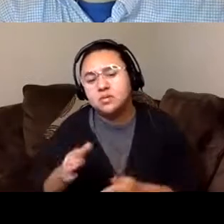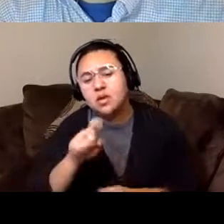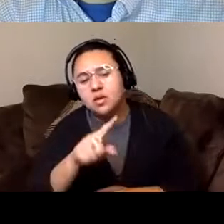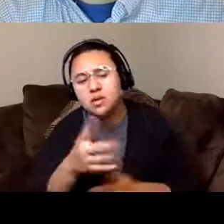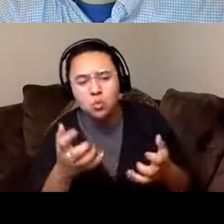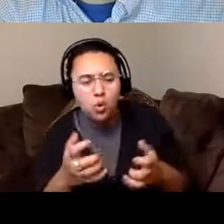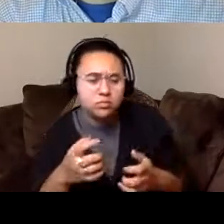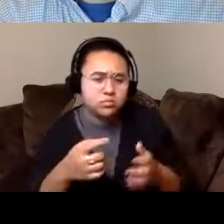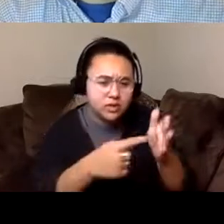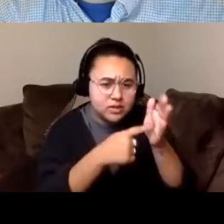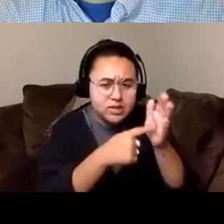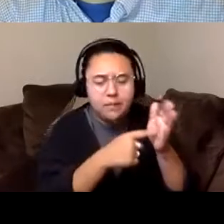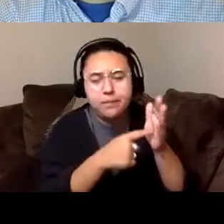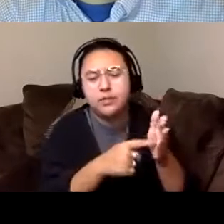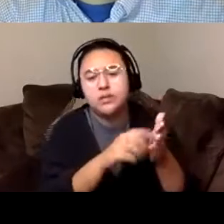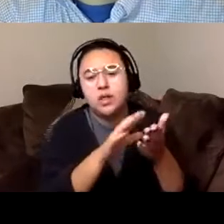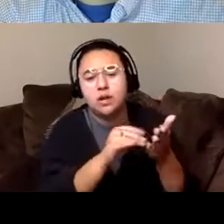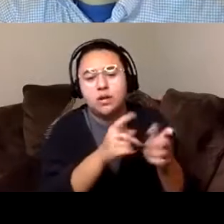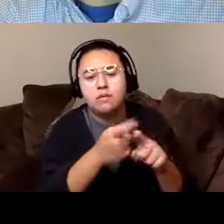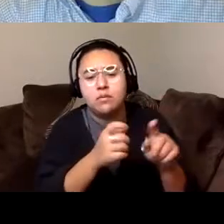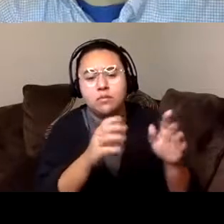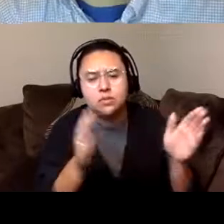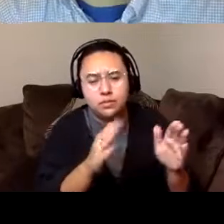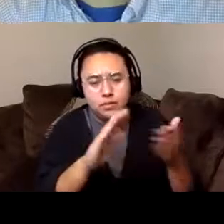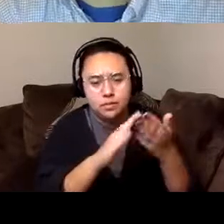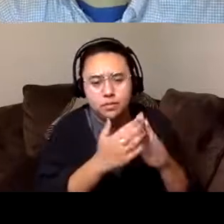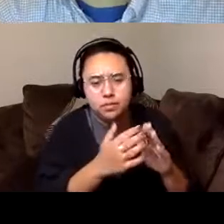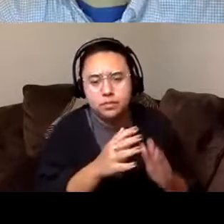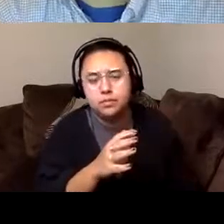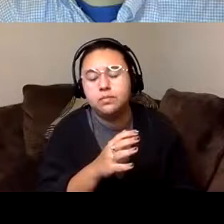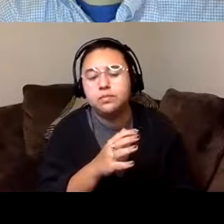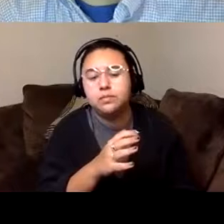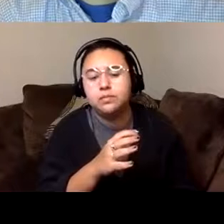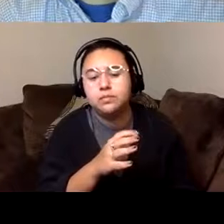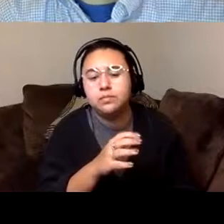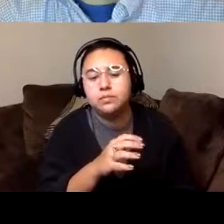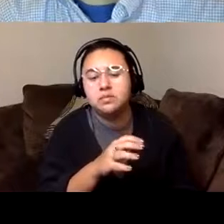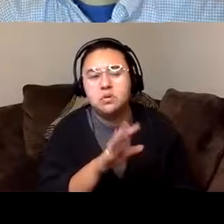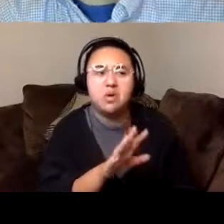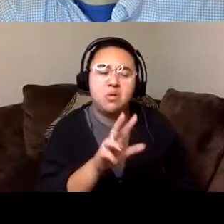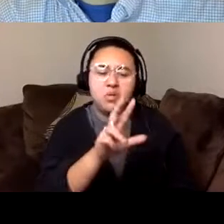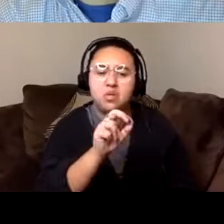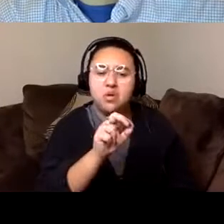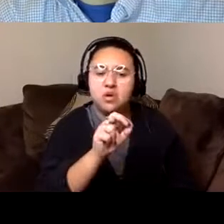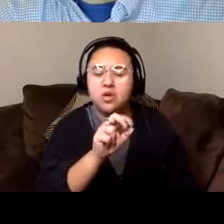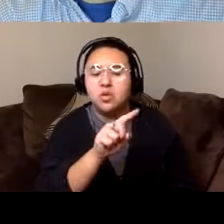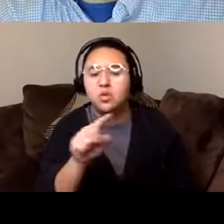learnings from small cities, such as, you know, 30 to 100,000 population size. What